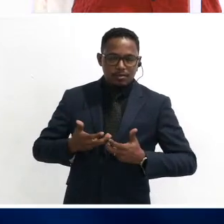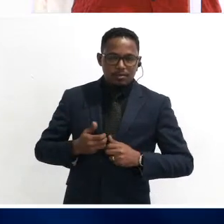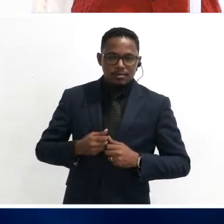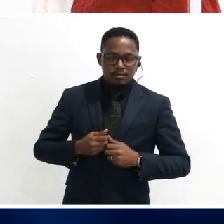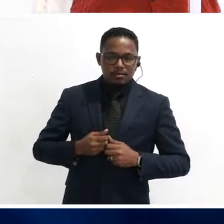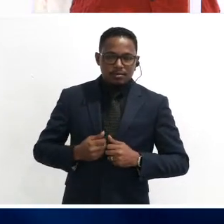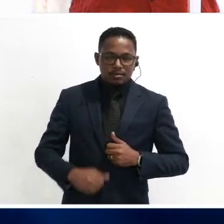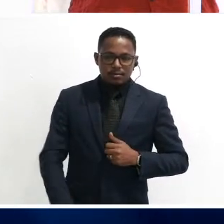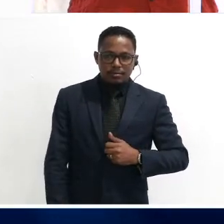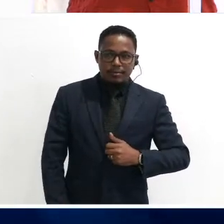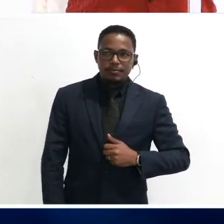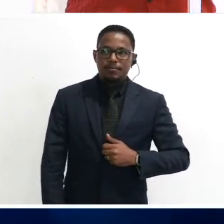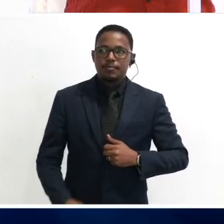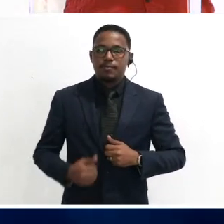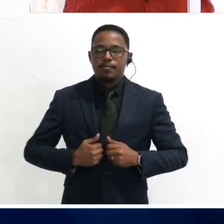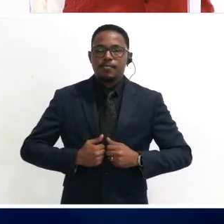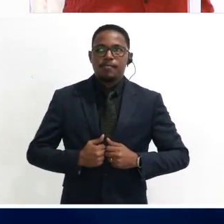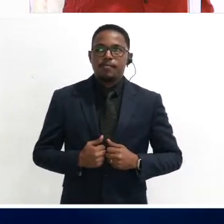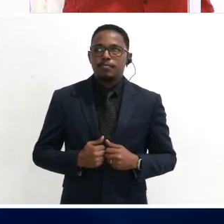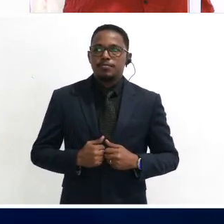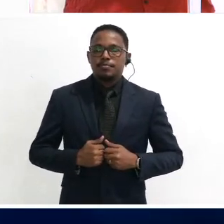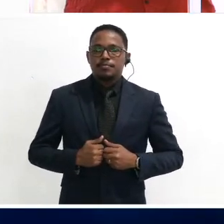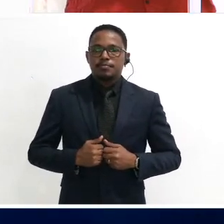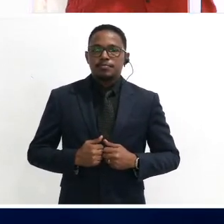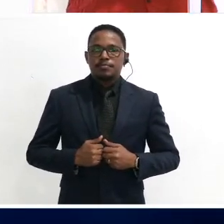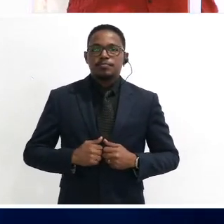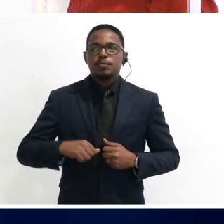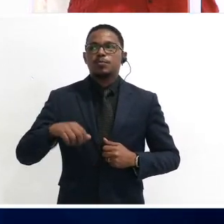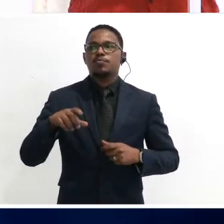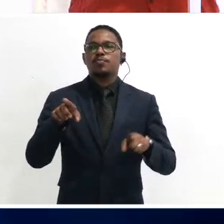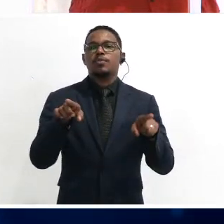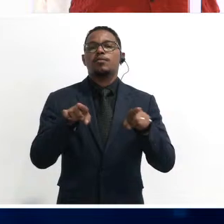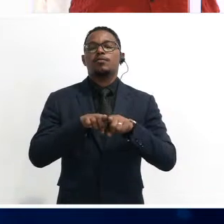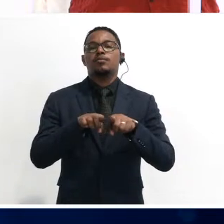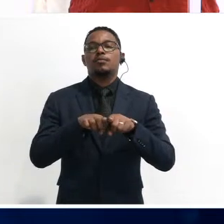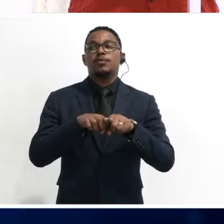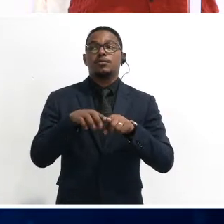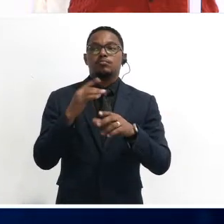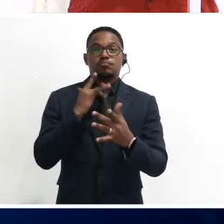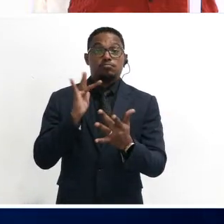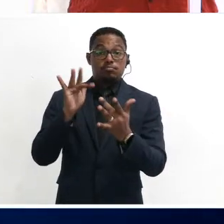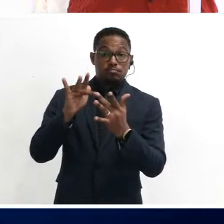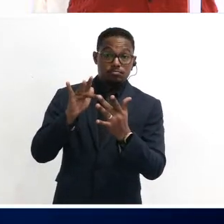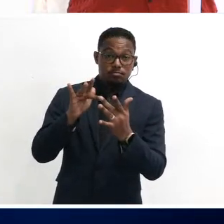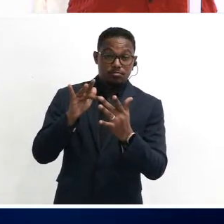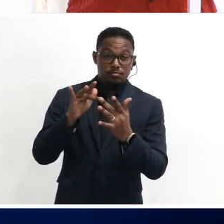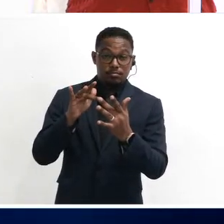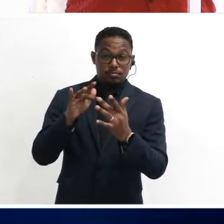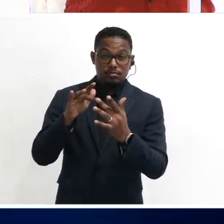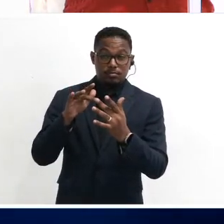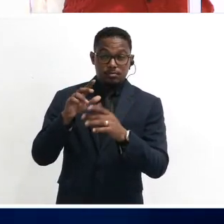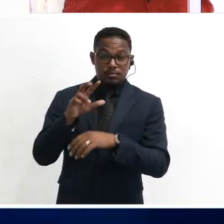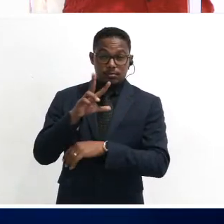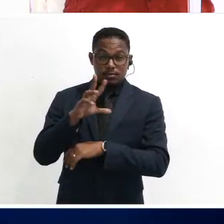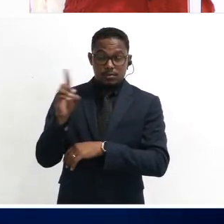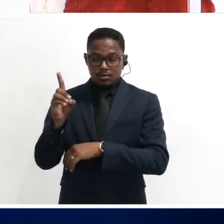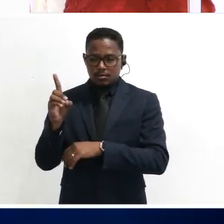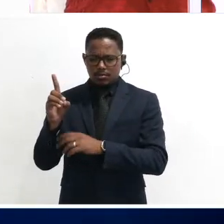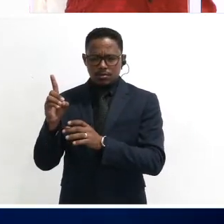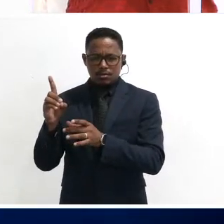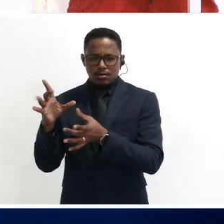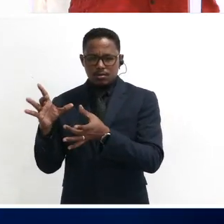So 2D interconnects, the 3D interconnects that we've been talking about, the bridges, the